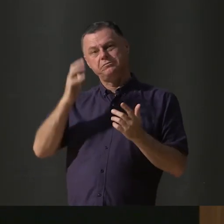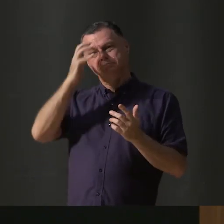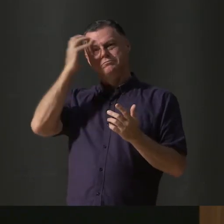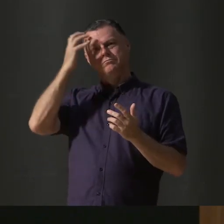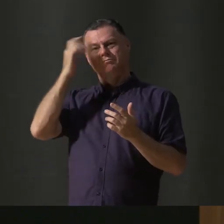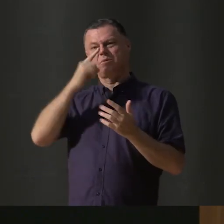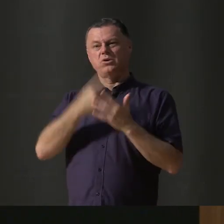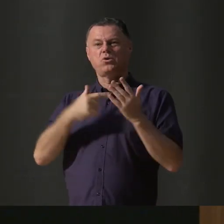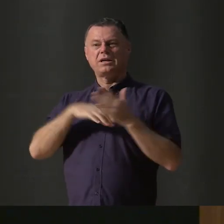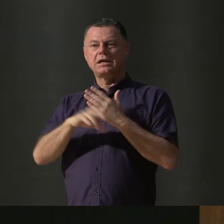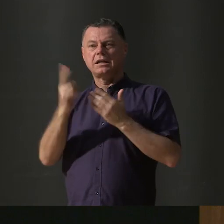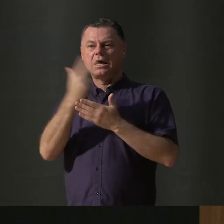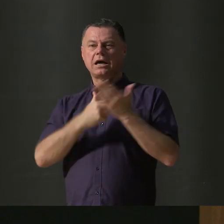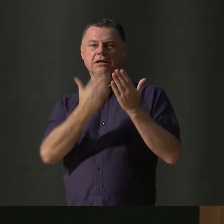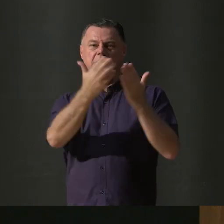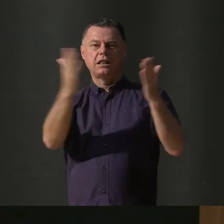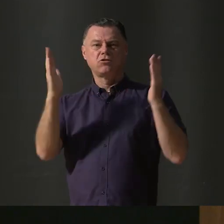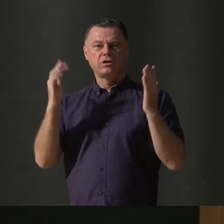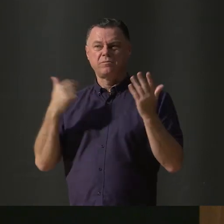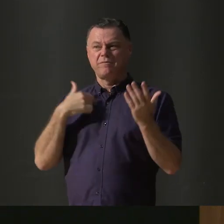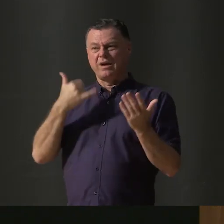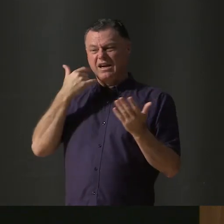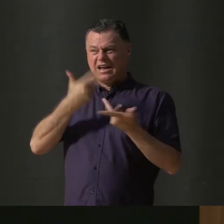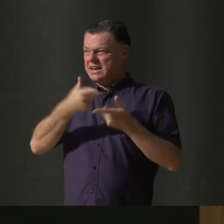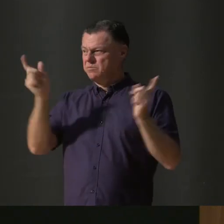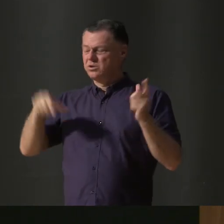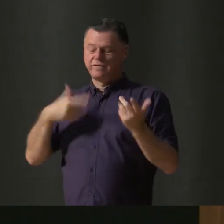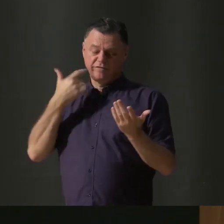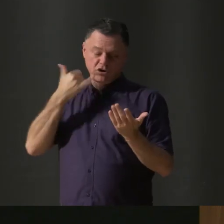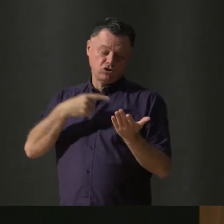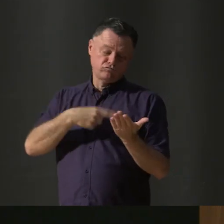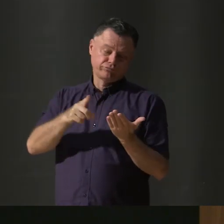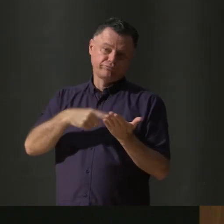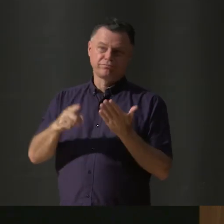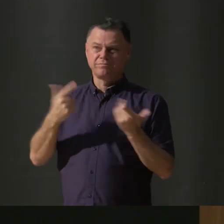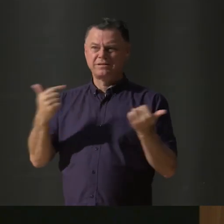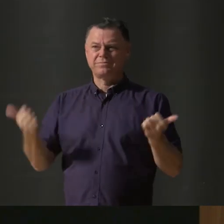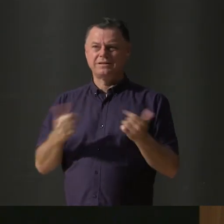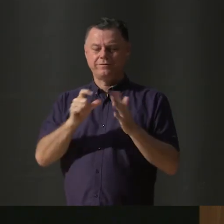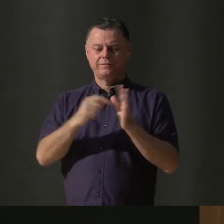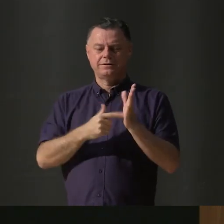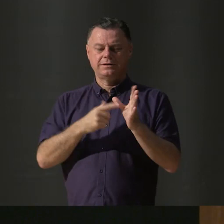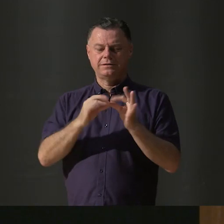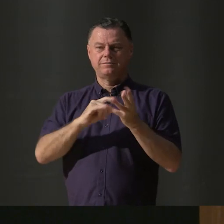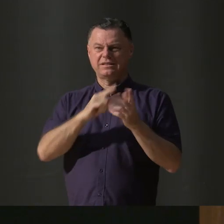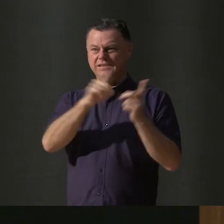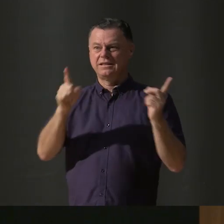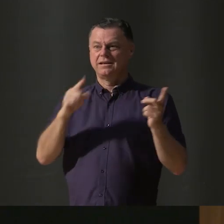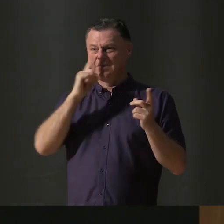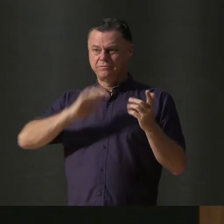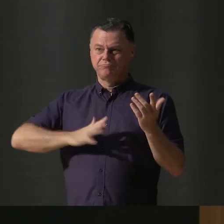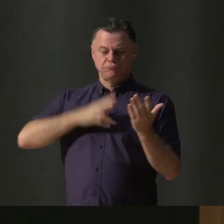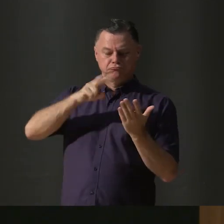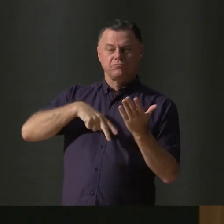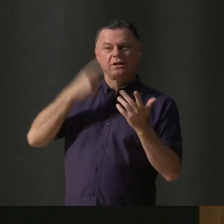context. But the artworks become objects on a database that's played with by users whose open-ended